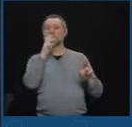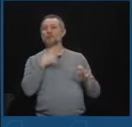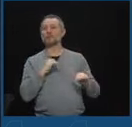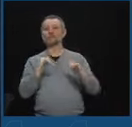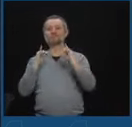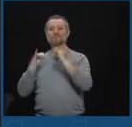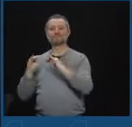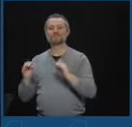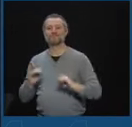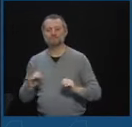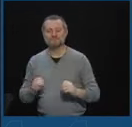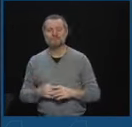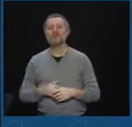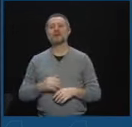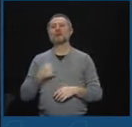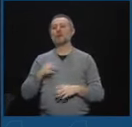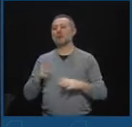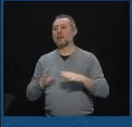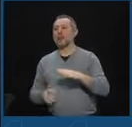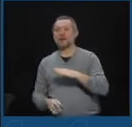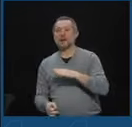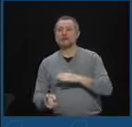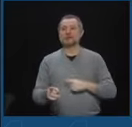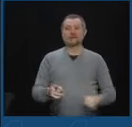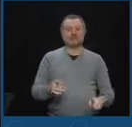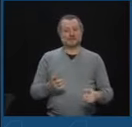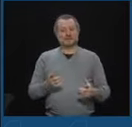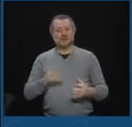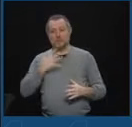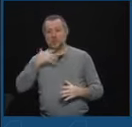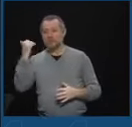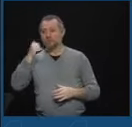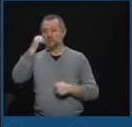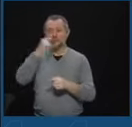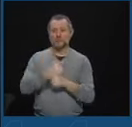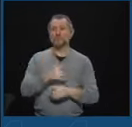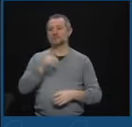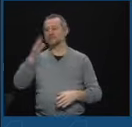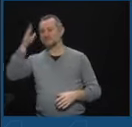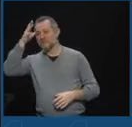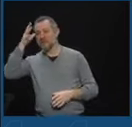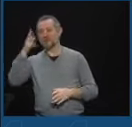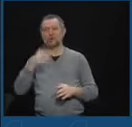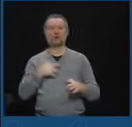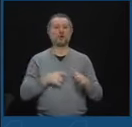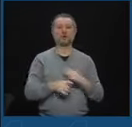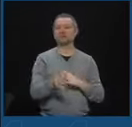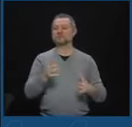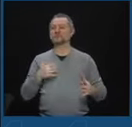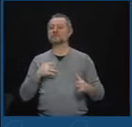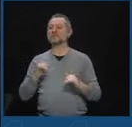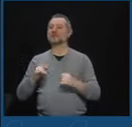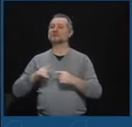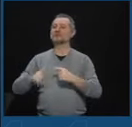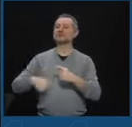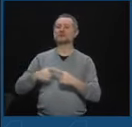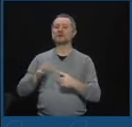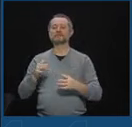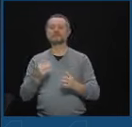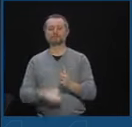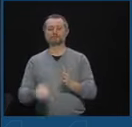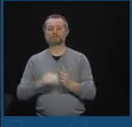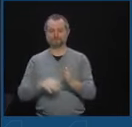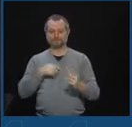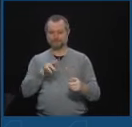the streets from their father, perhaps, or older brothers. And it becomes a cycle of violence because they don't think they have